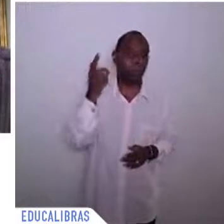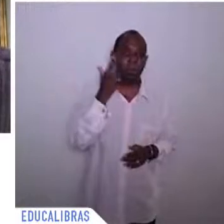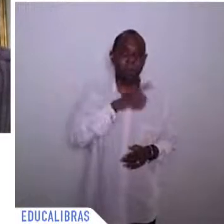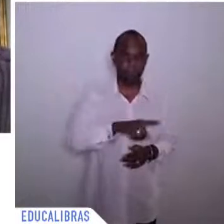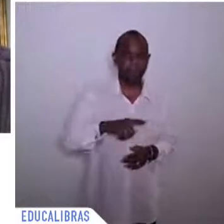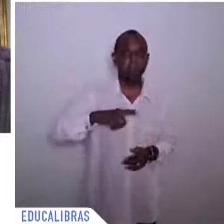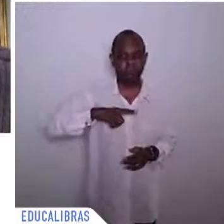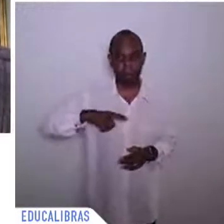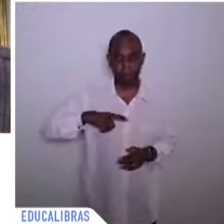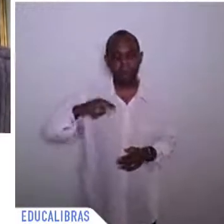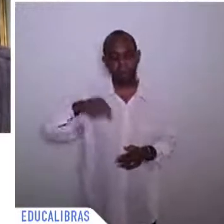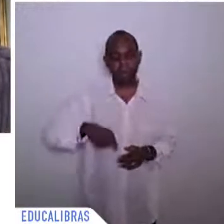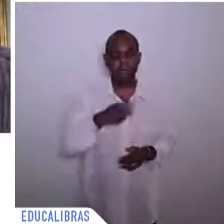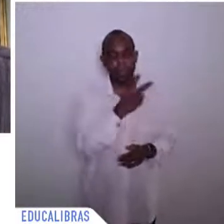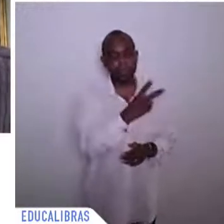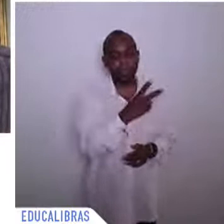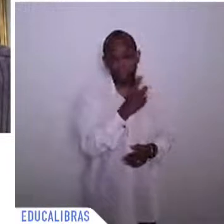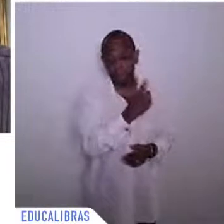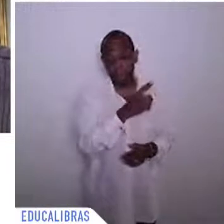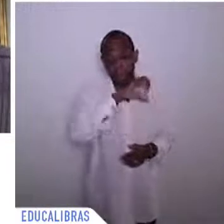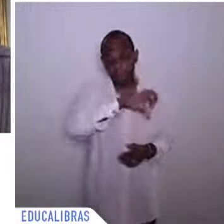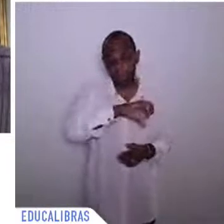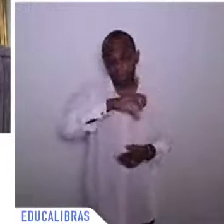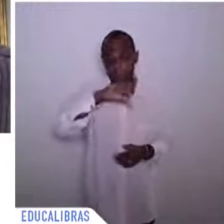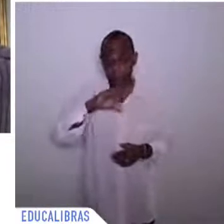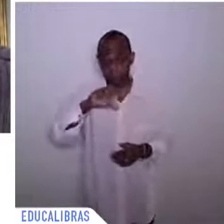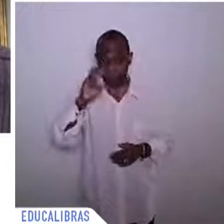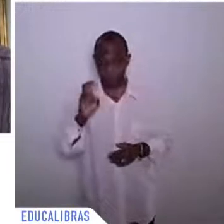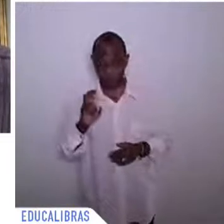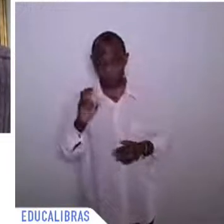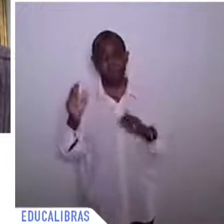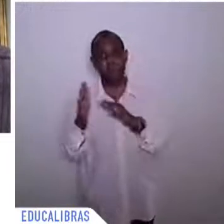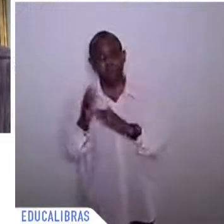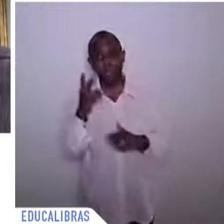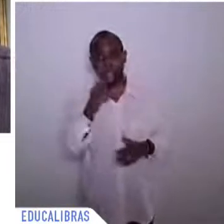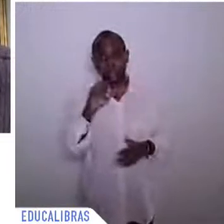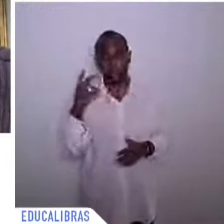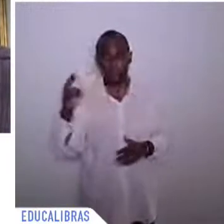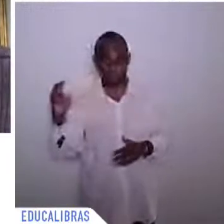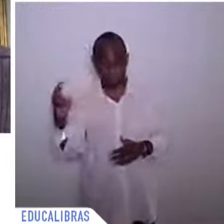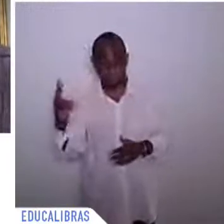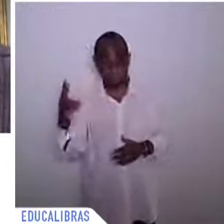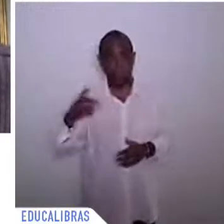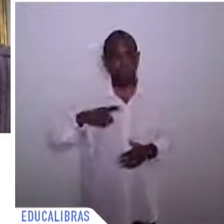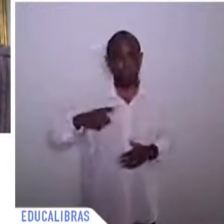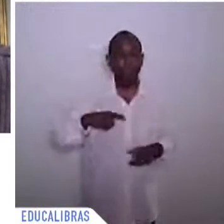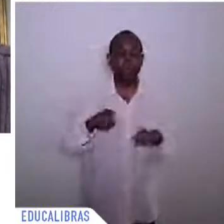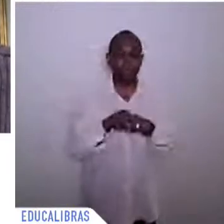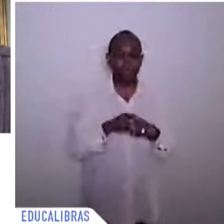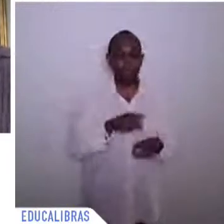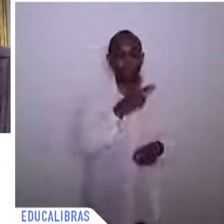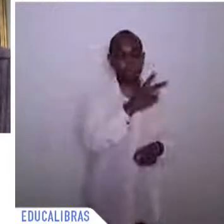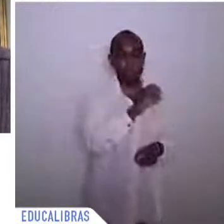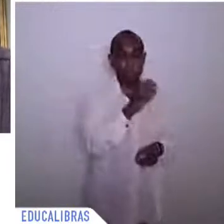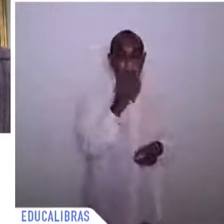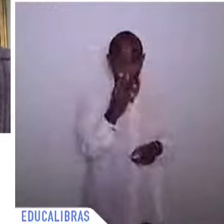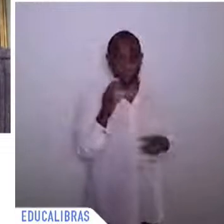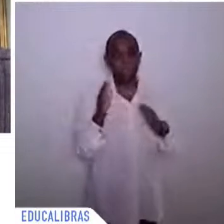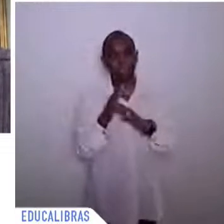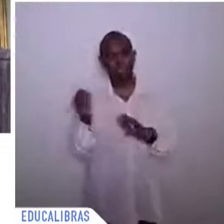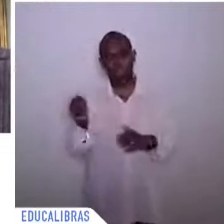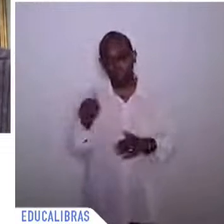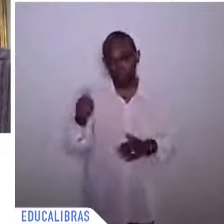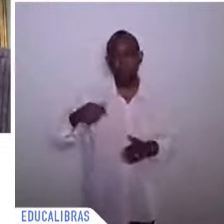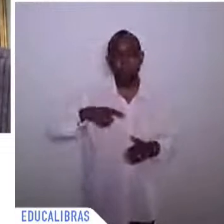from 2011 to 2016. In 2016, when he was elected for the Municipality House of Representatives